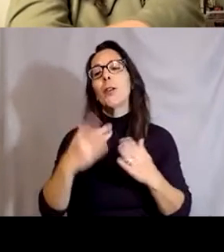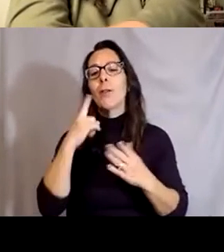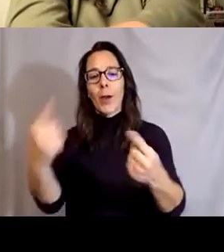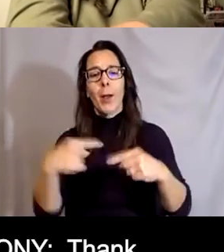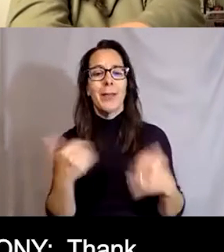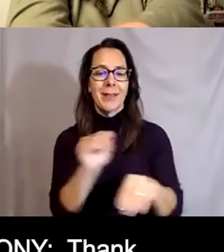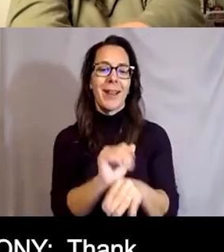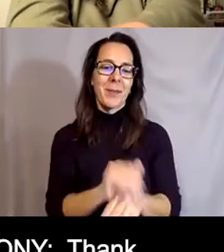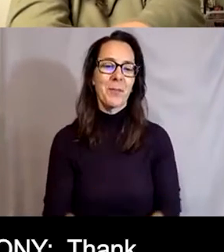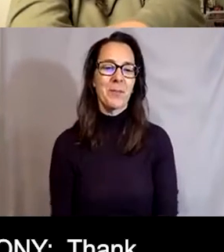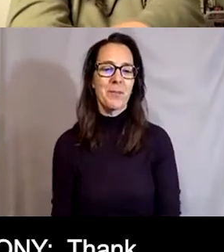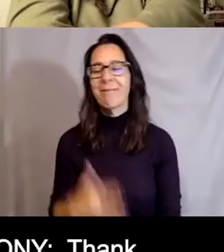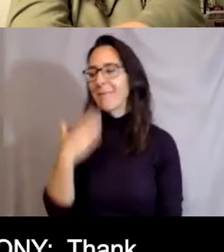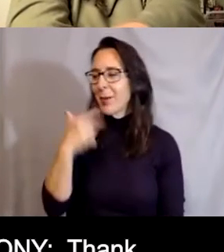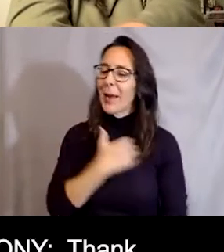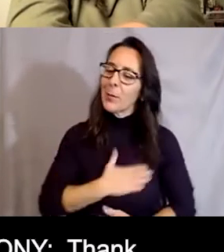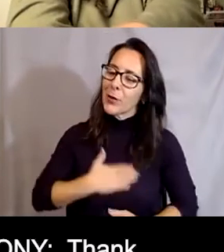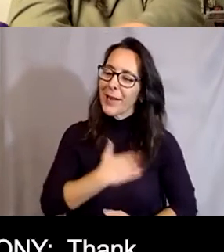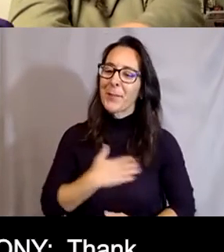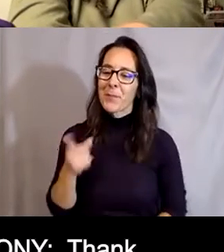tonight. Thank you. Appreciate it.